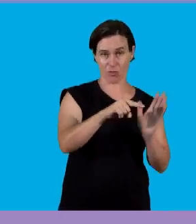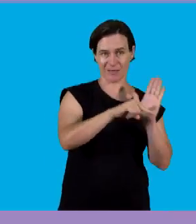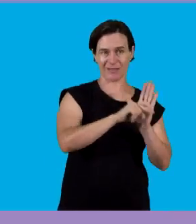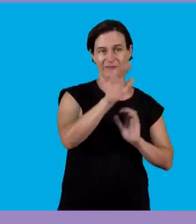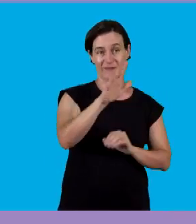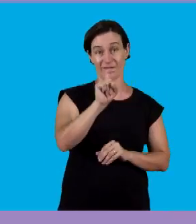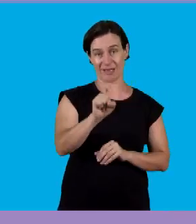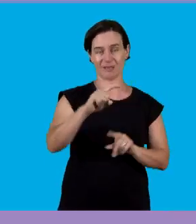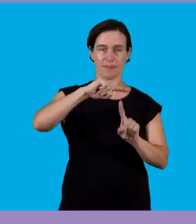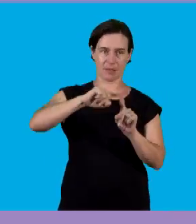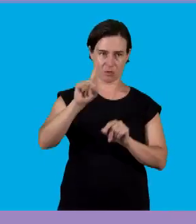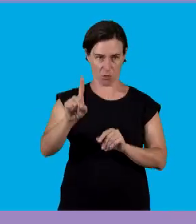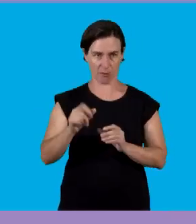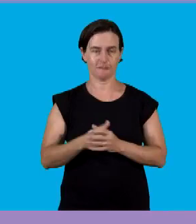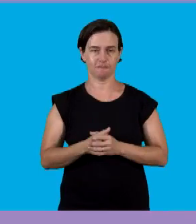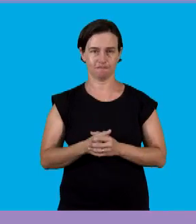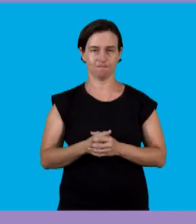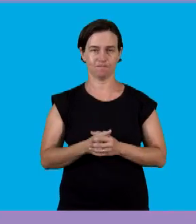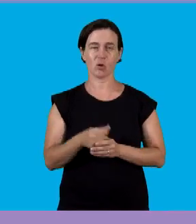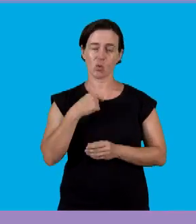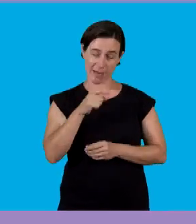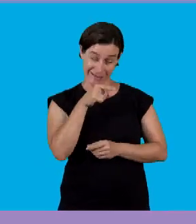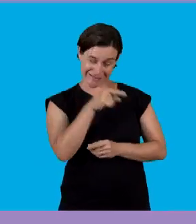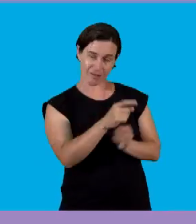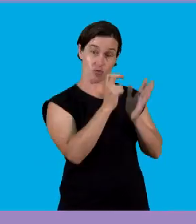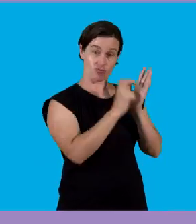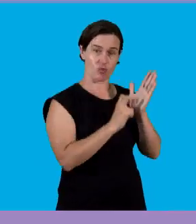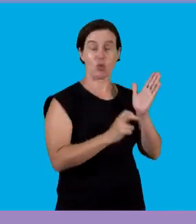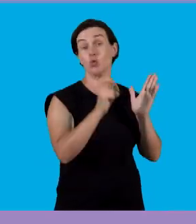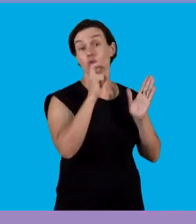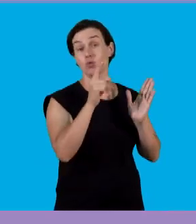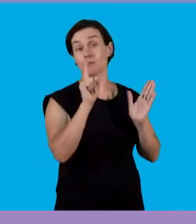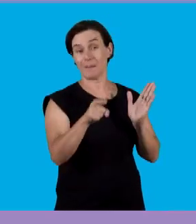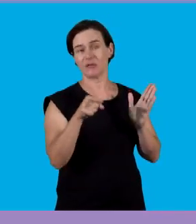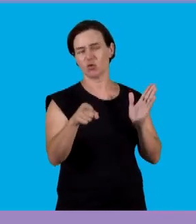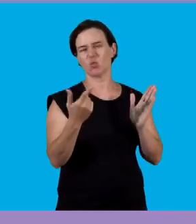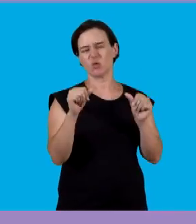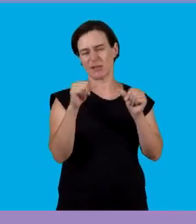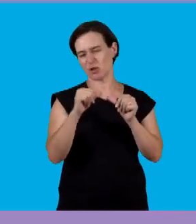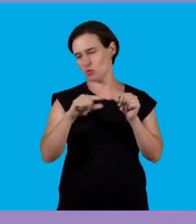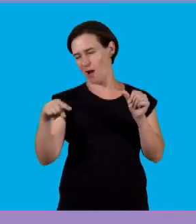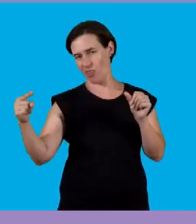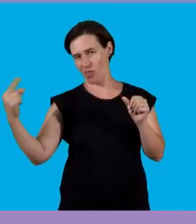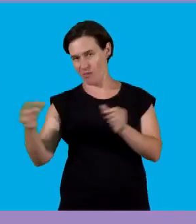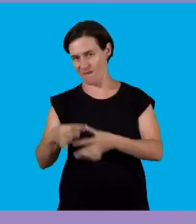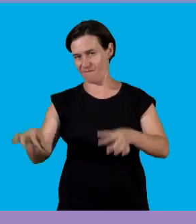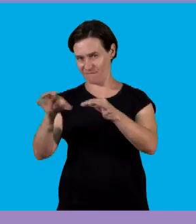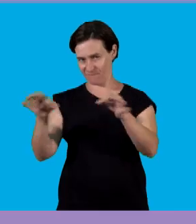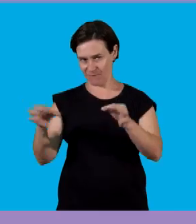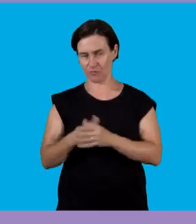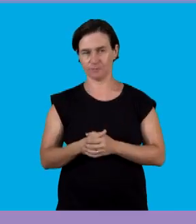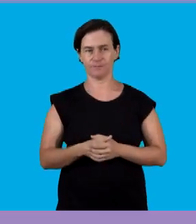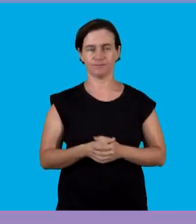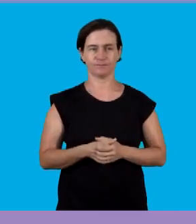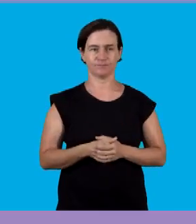added a 1. So we are going to use that rule to find our output values. Now the first input value